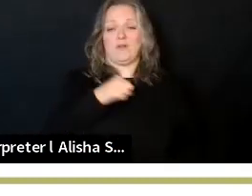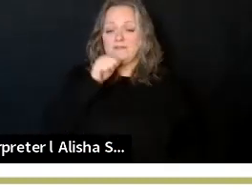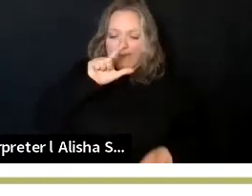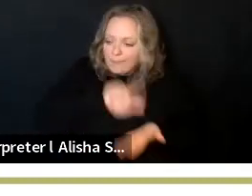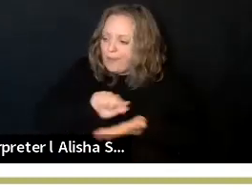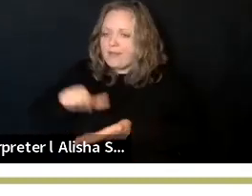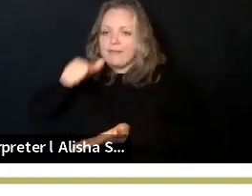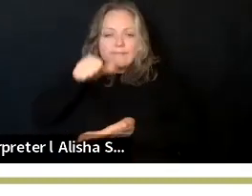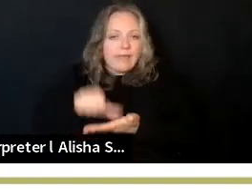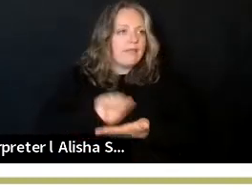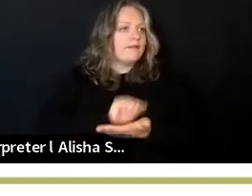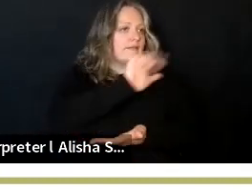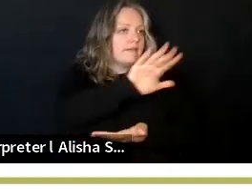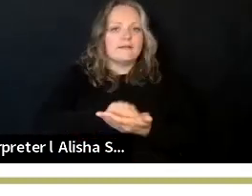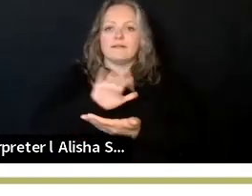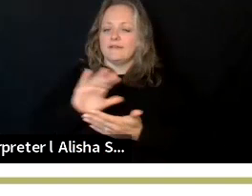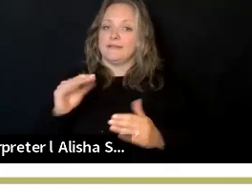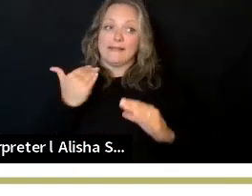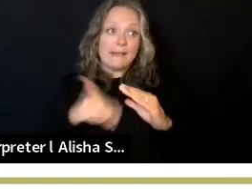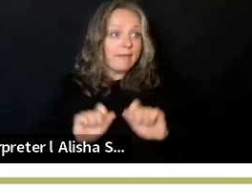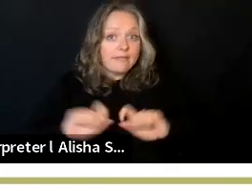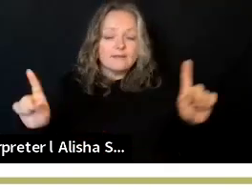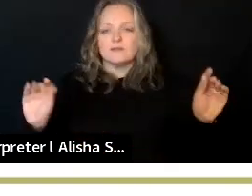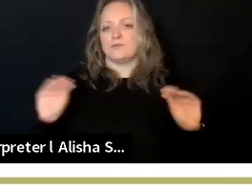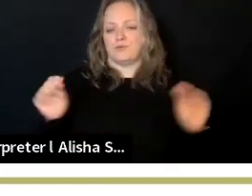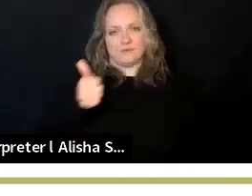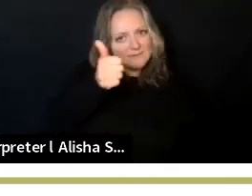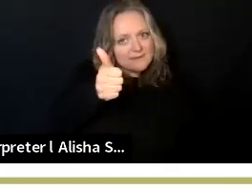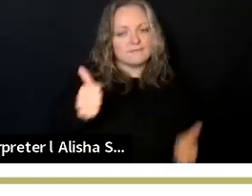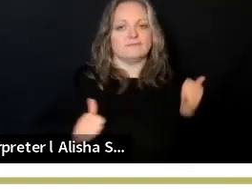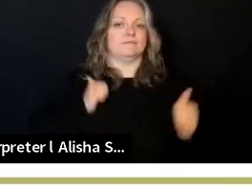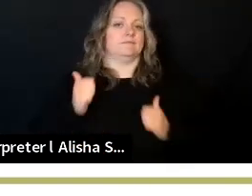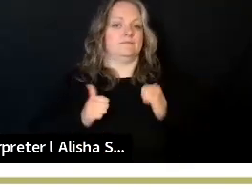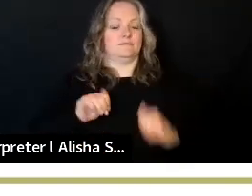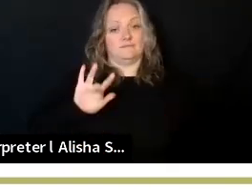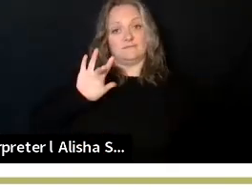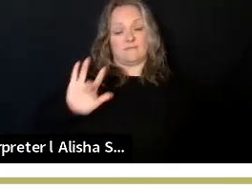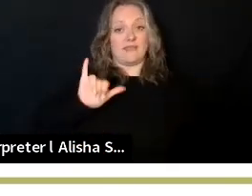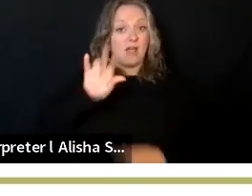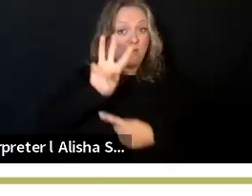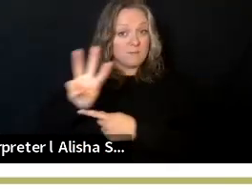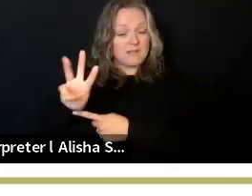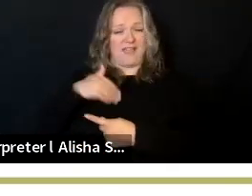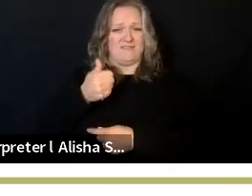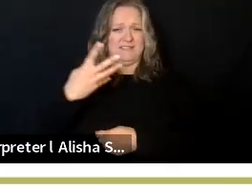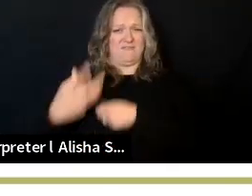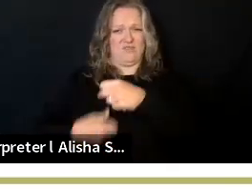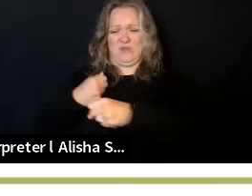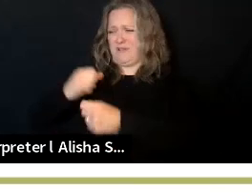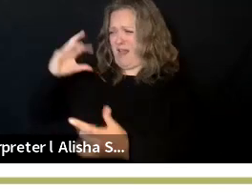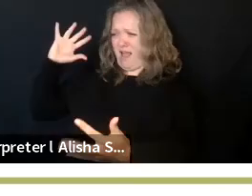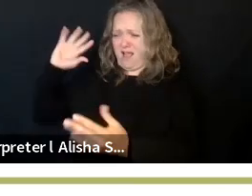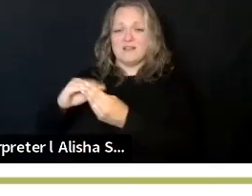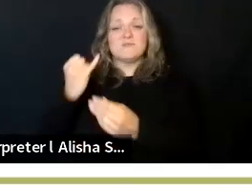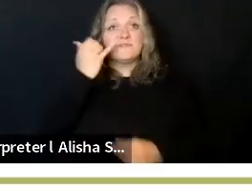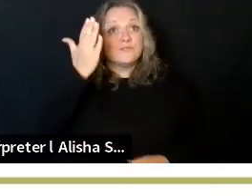email certificates. You go to that website and it houses several years of the SOC Academy. So if you lose your certificate at